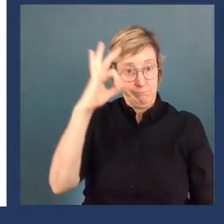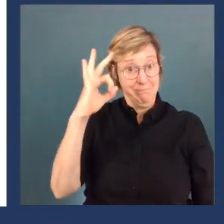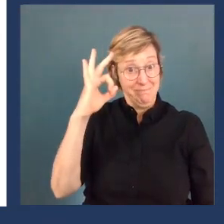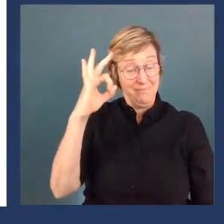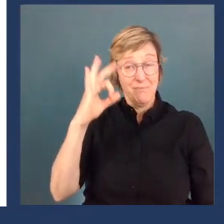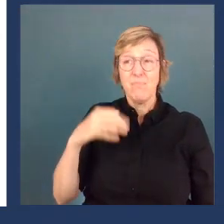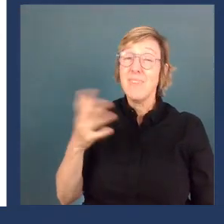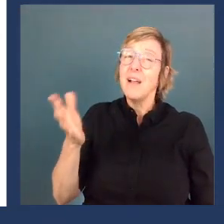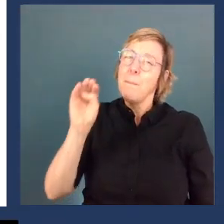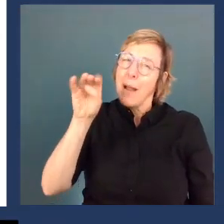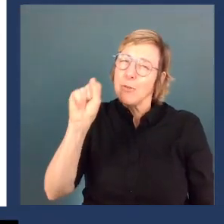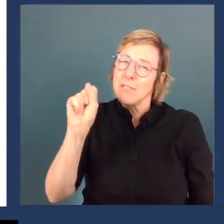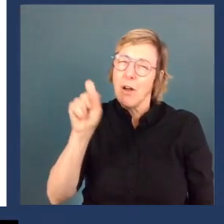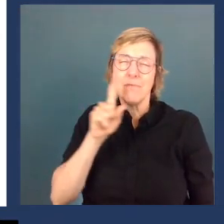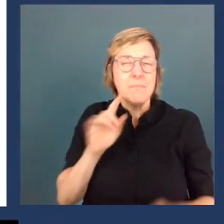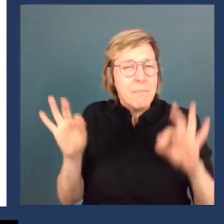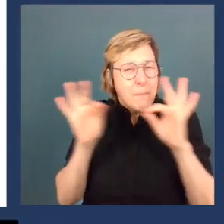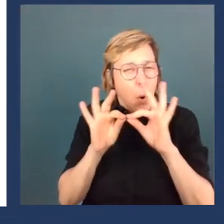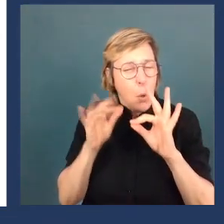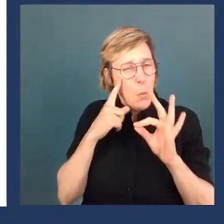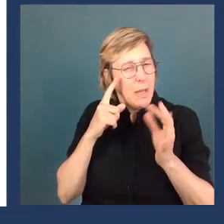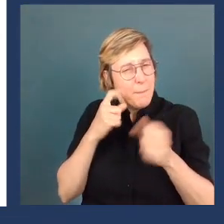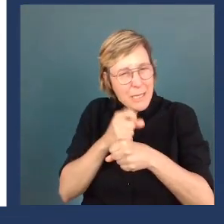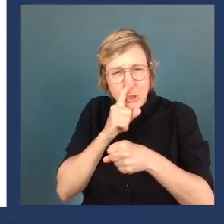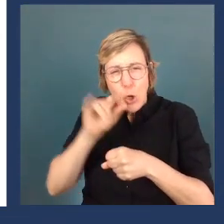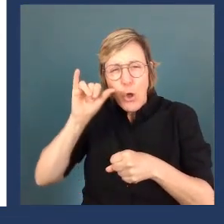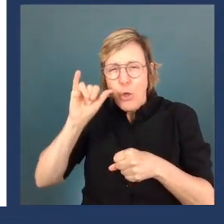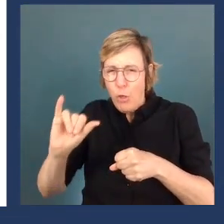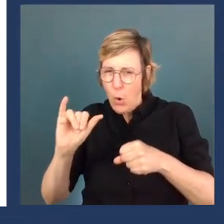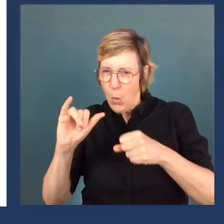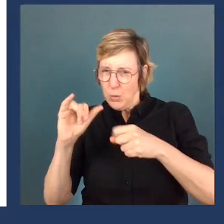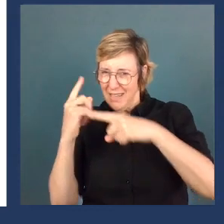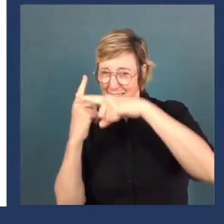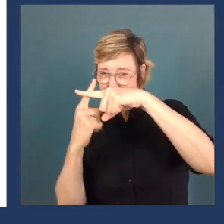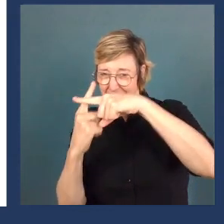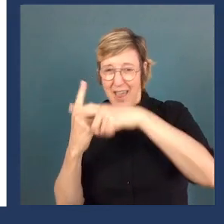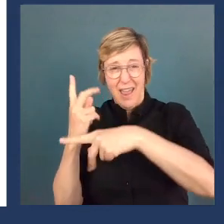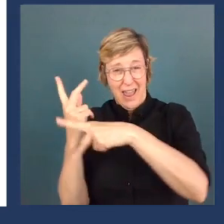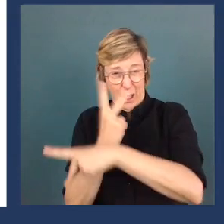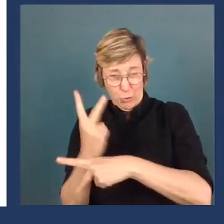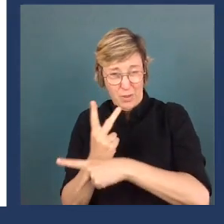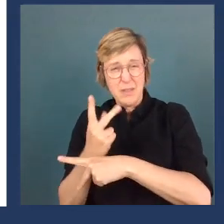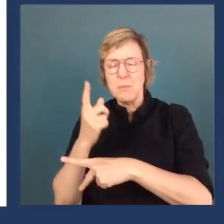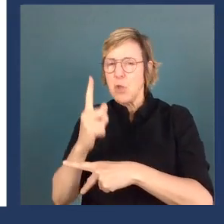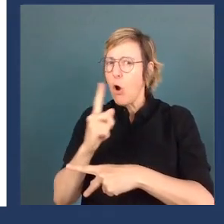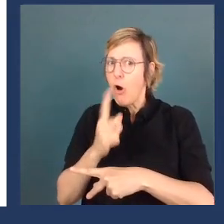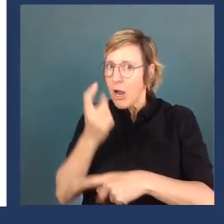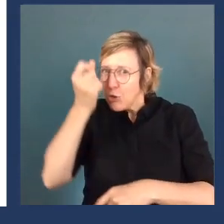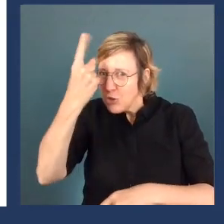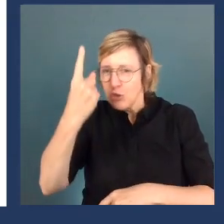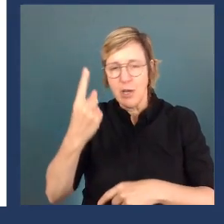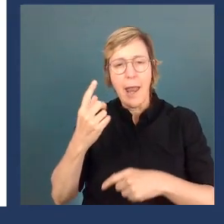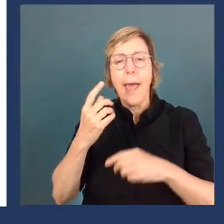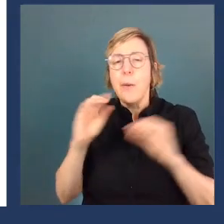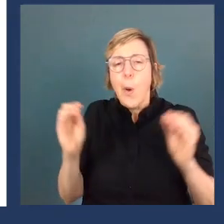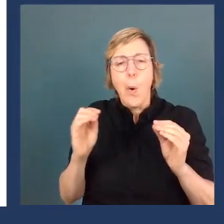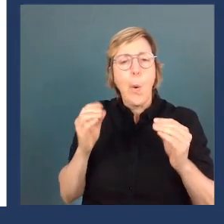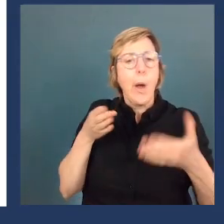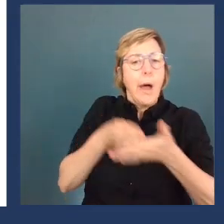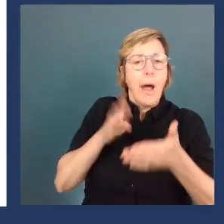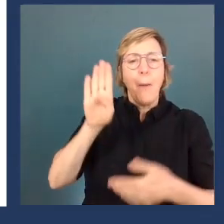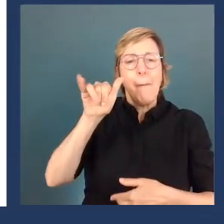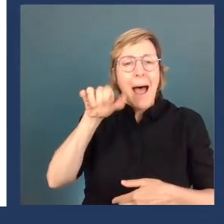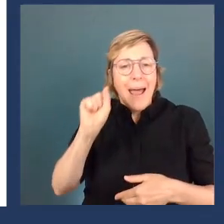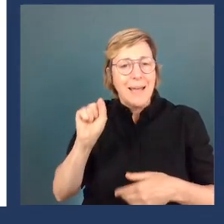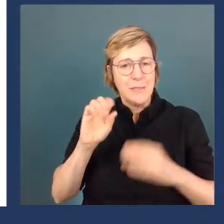is that we want to make sure that deep learning algorithms can be understood so you can root out biases and other issues. So our team has